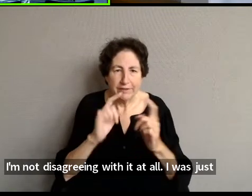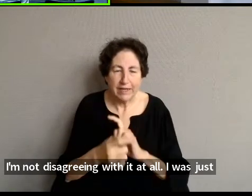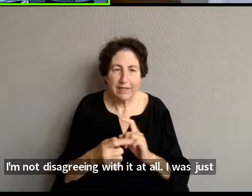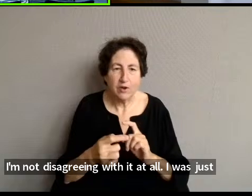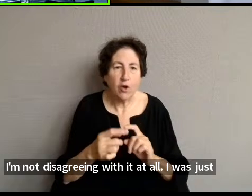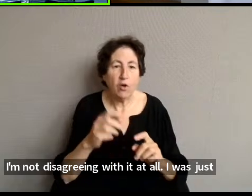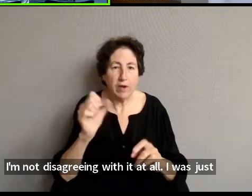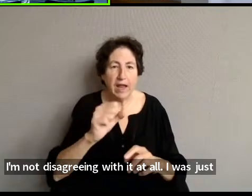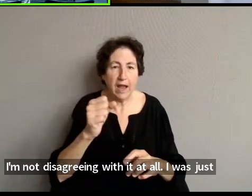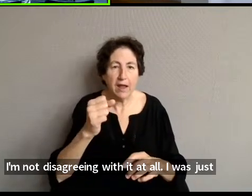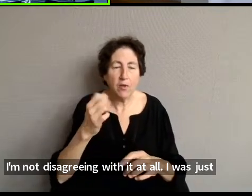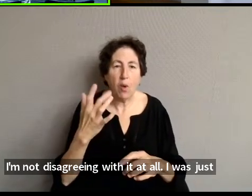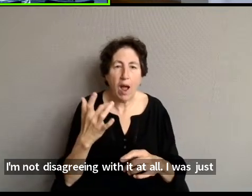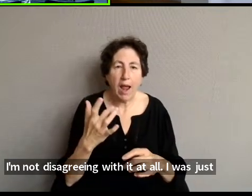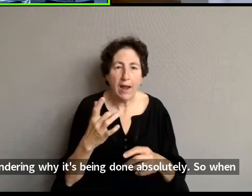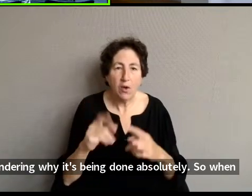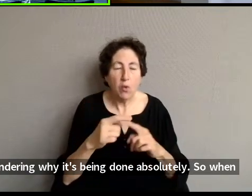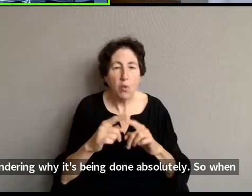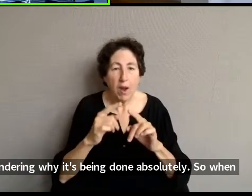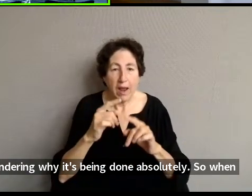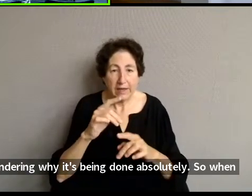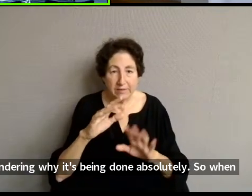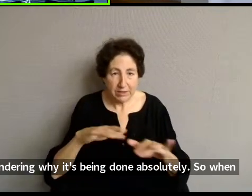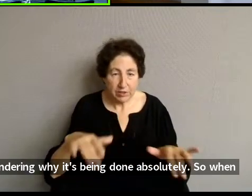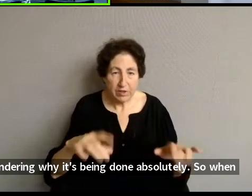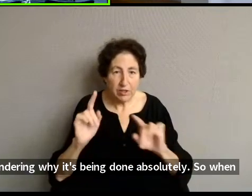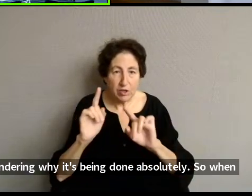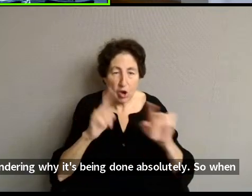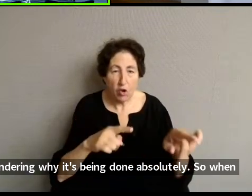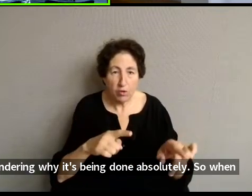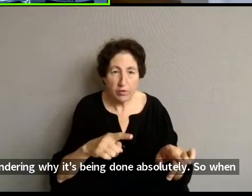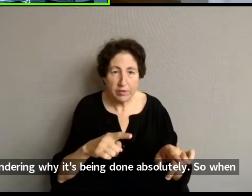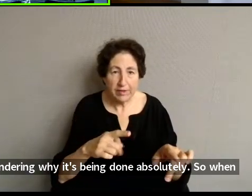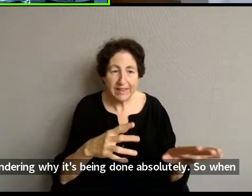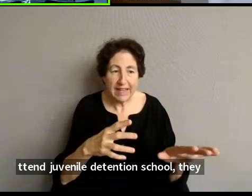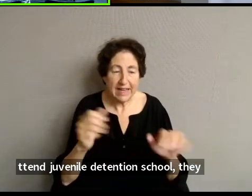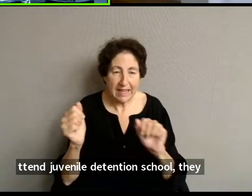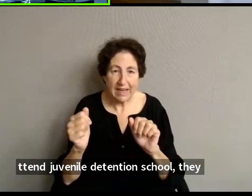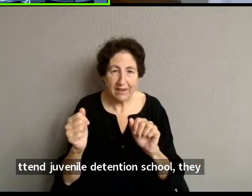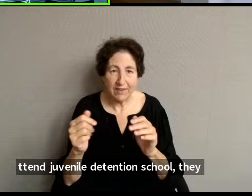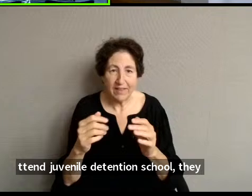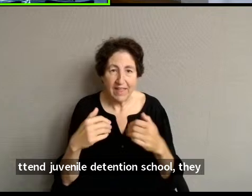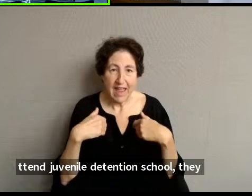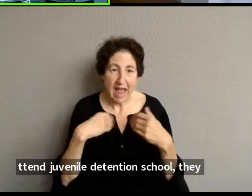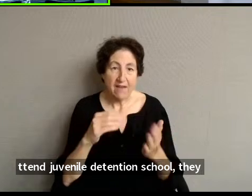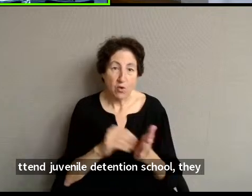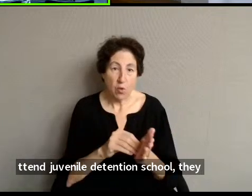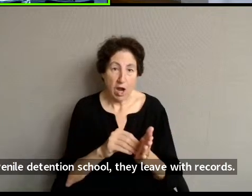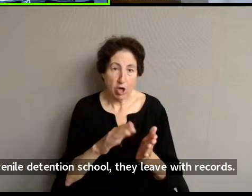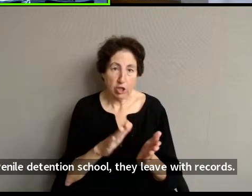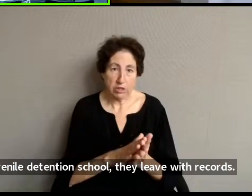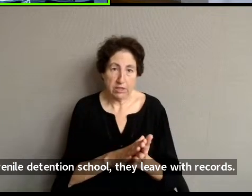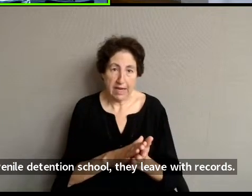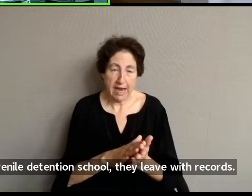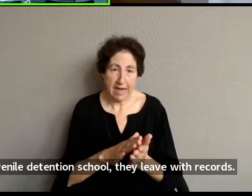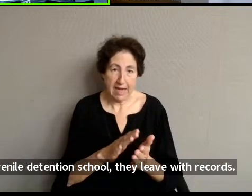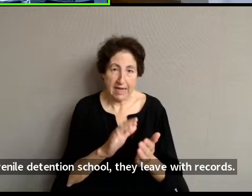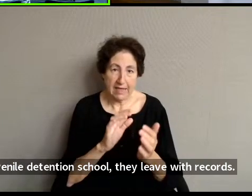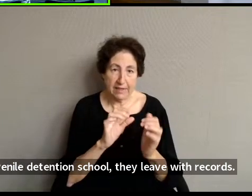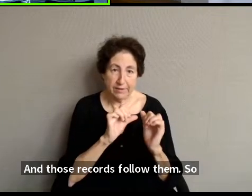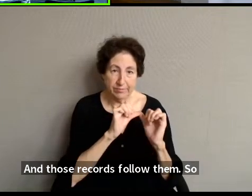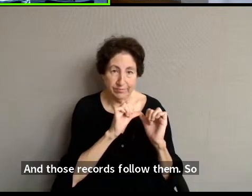when students attend juvenile detention school, they leave with records and those records follow them. So when I move